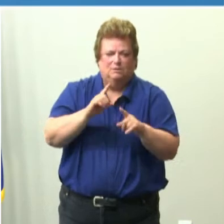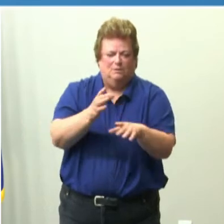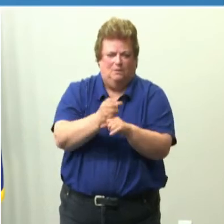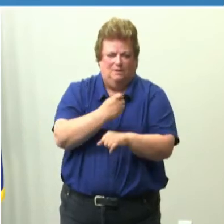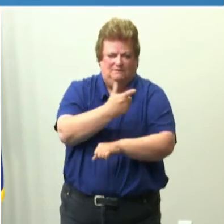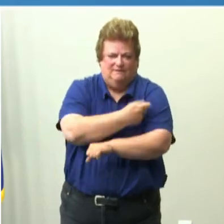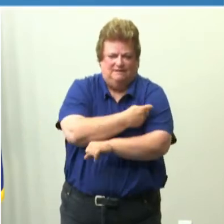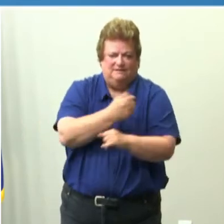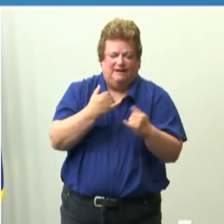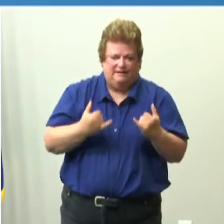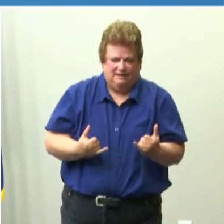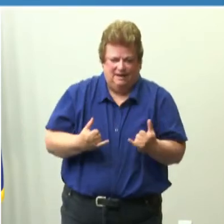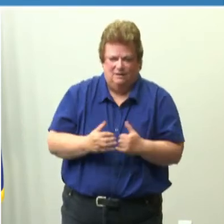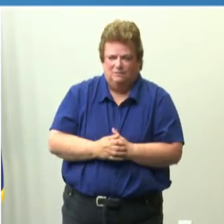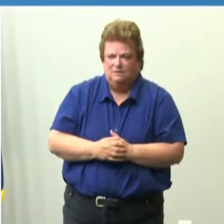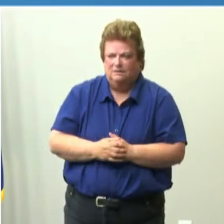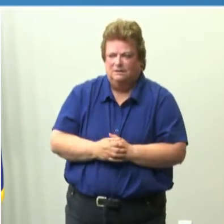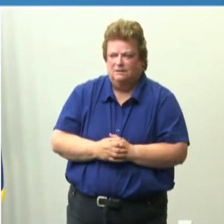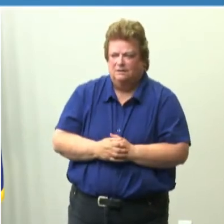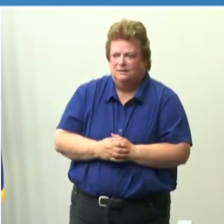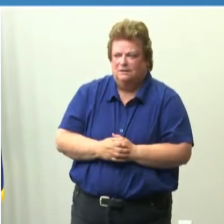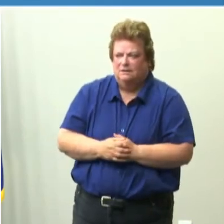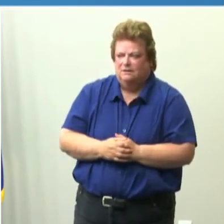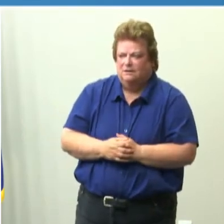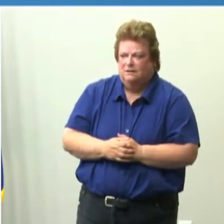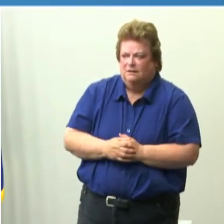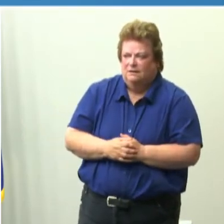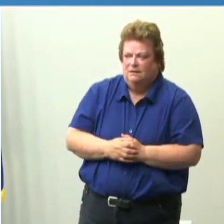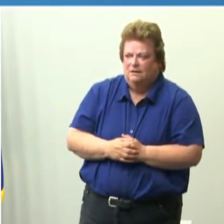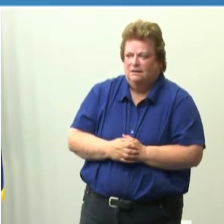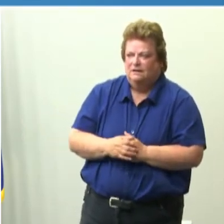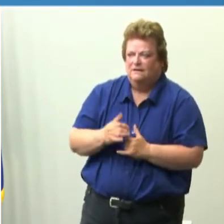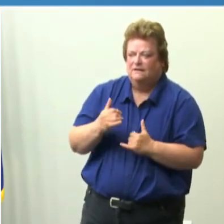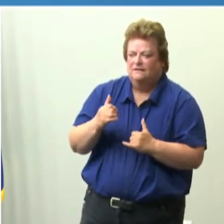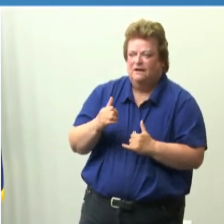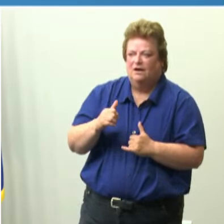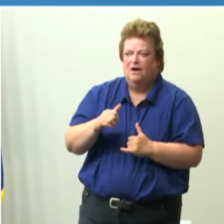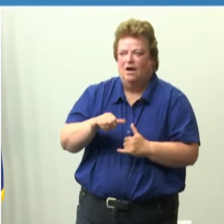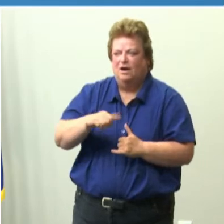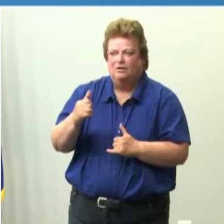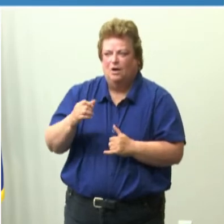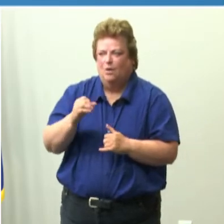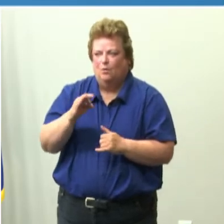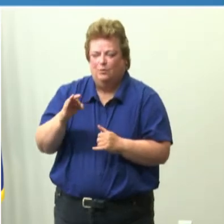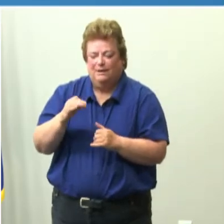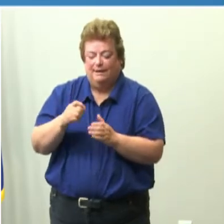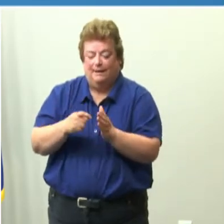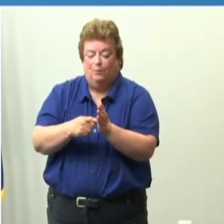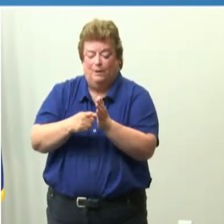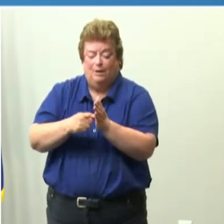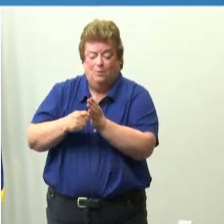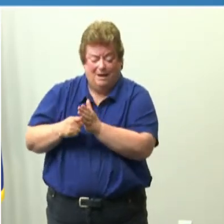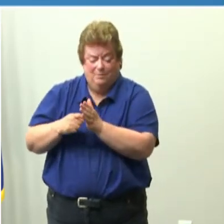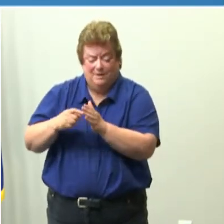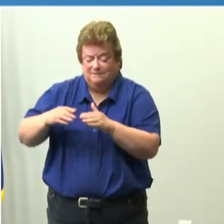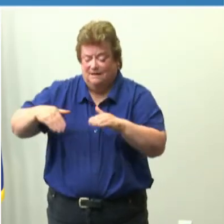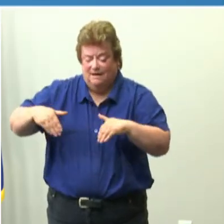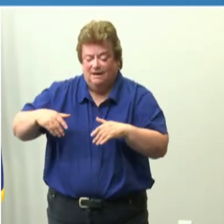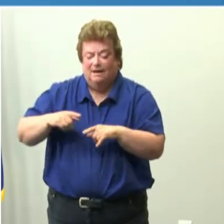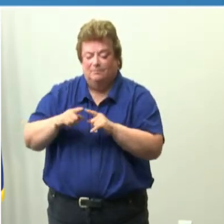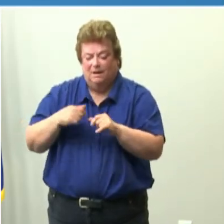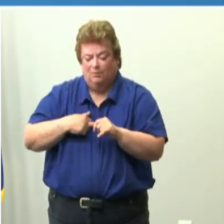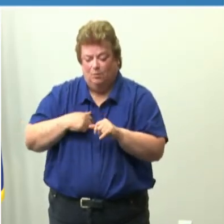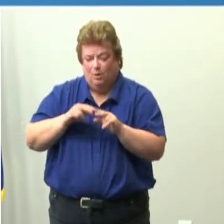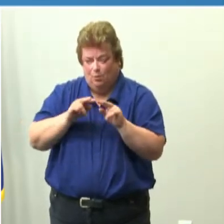now. We are not implementing a directed health measure currently, but we continue to actively monitor